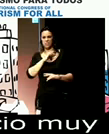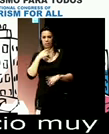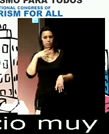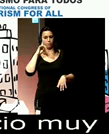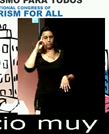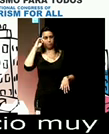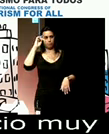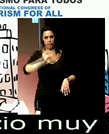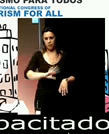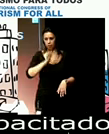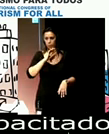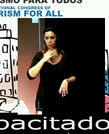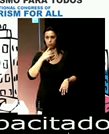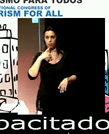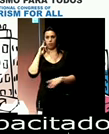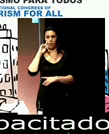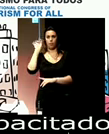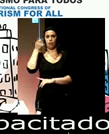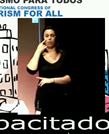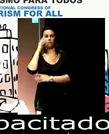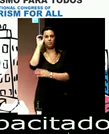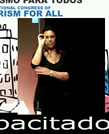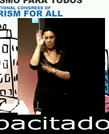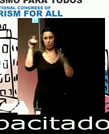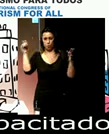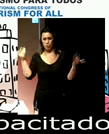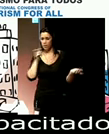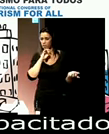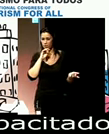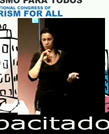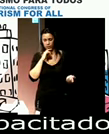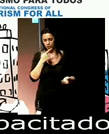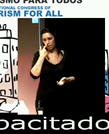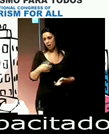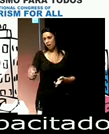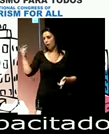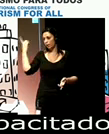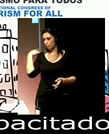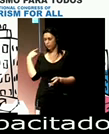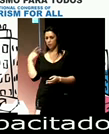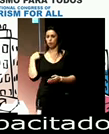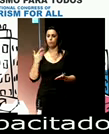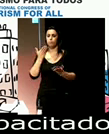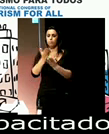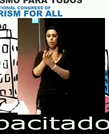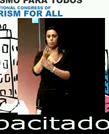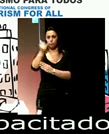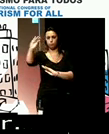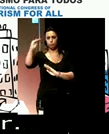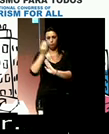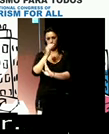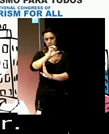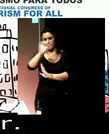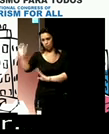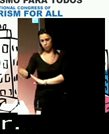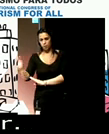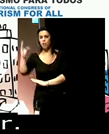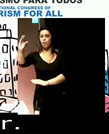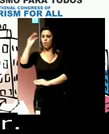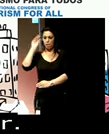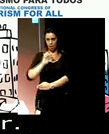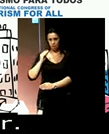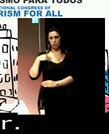history. And so last year we applied for European funding, and we received it, and we implemented. I have to press